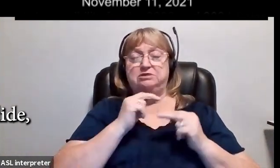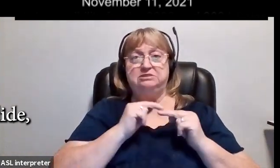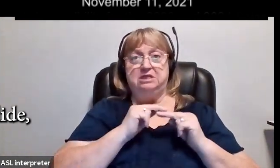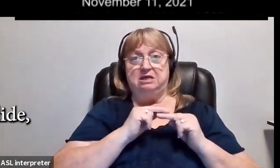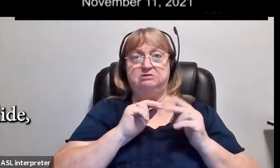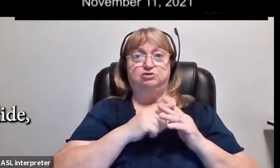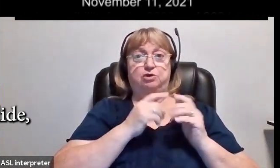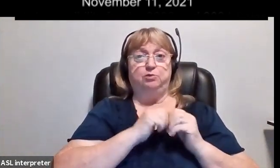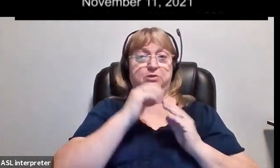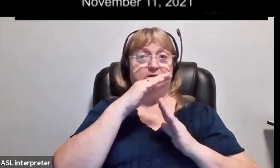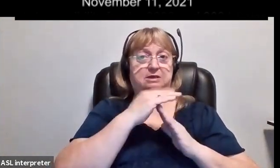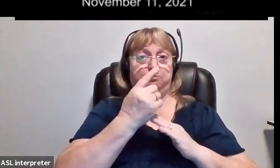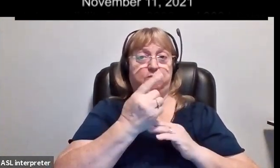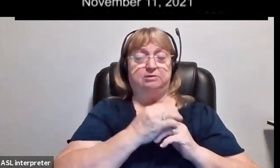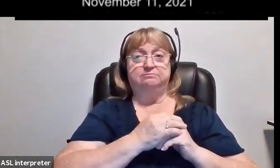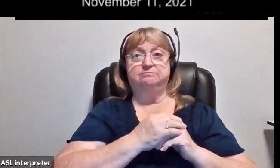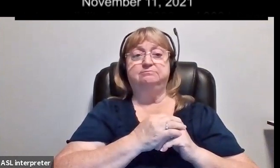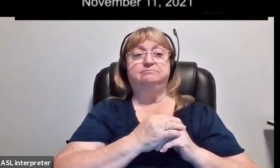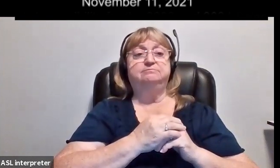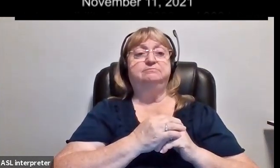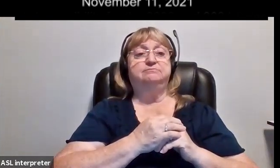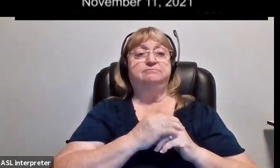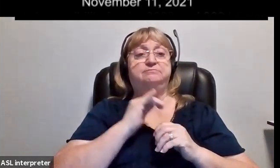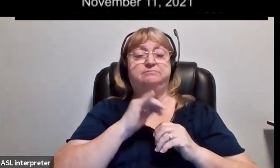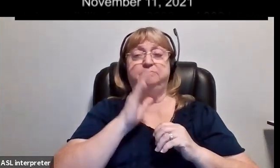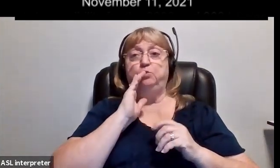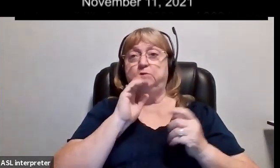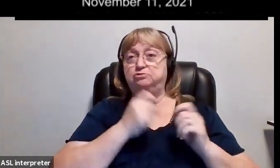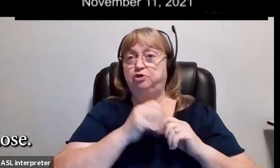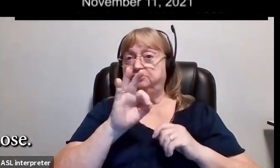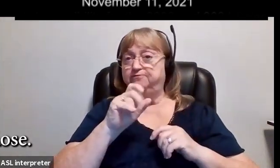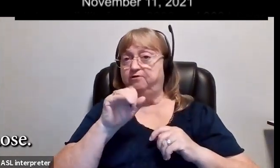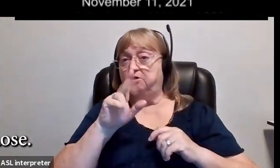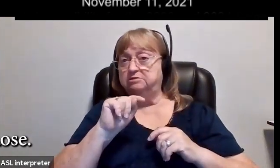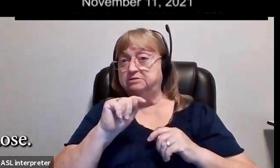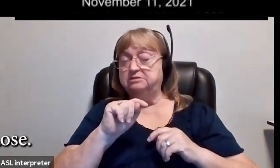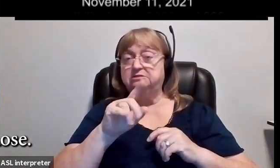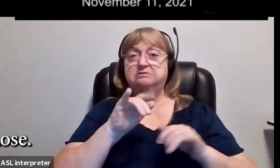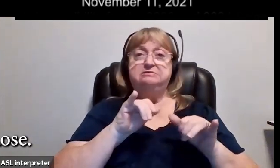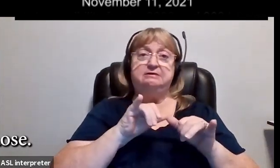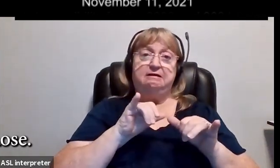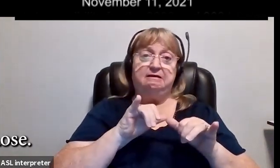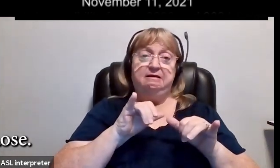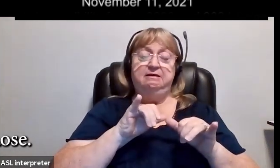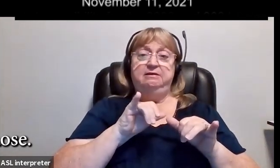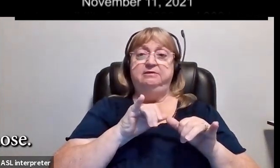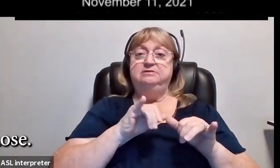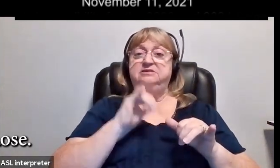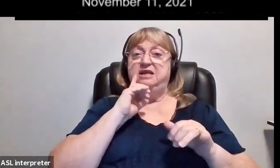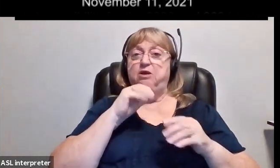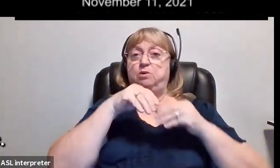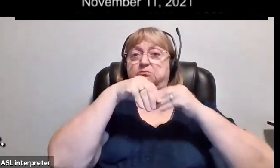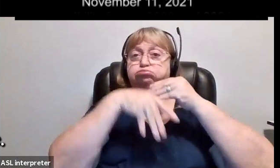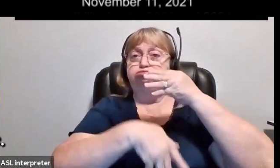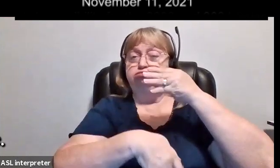starting with that top slide. This is where you're going to change your font and your sizes that will propagate through all of